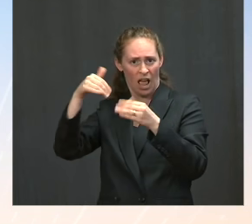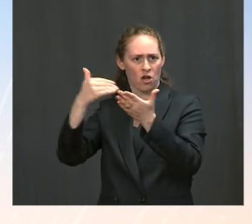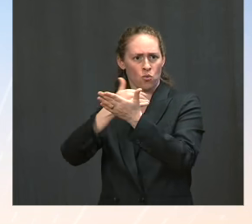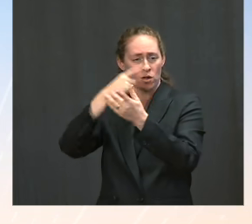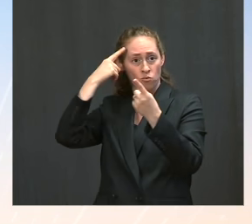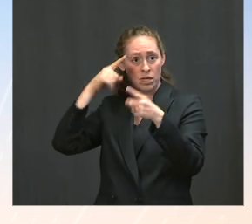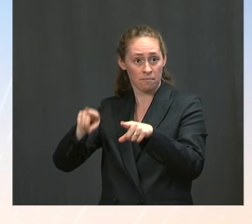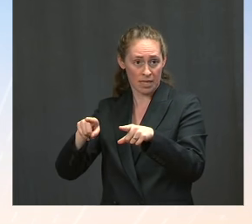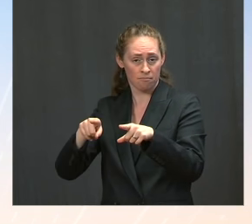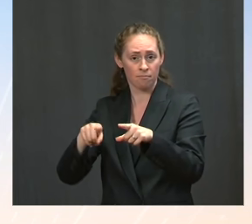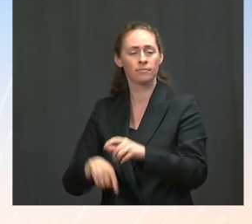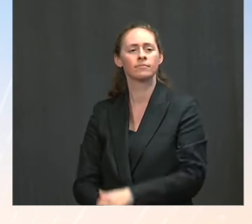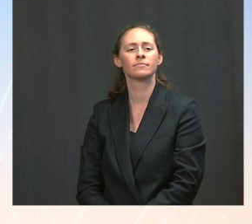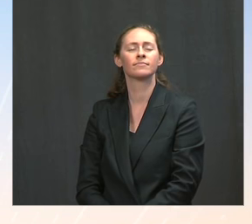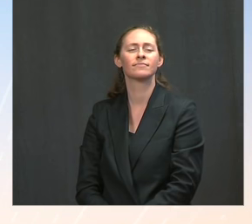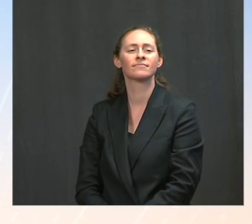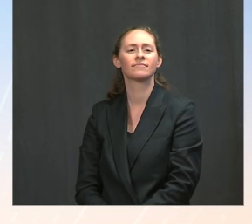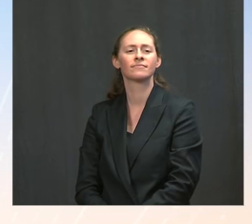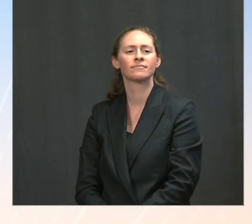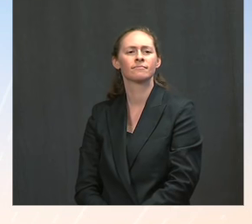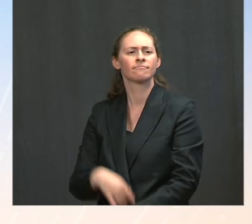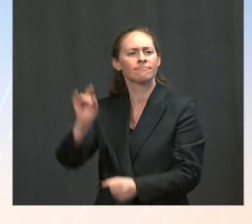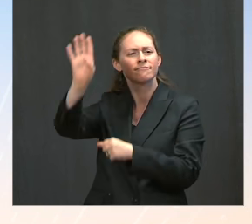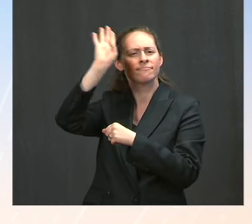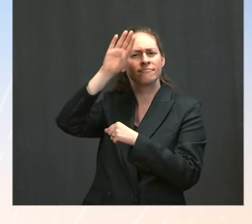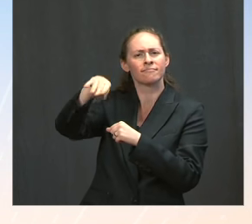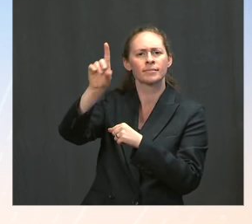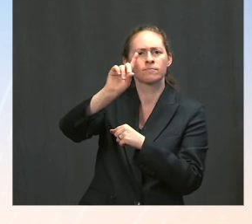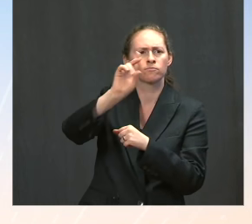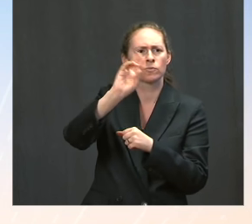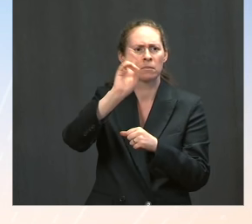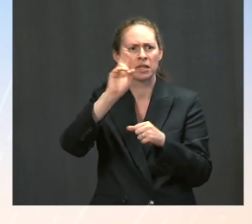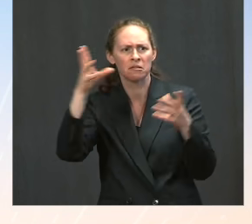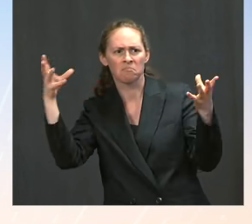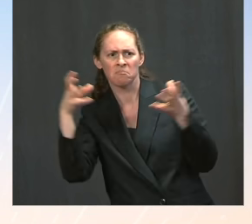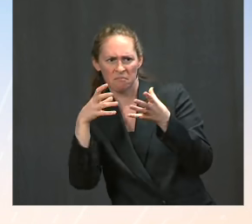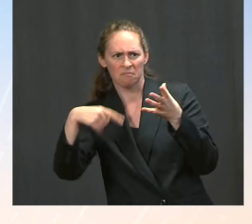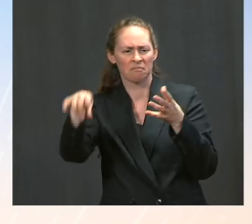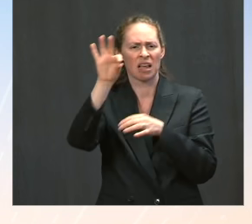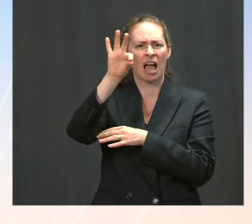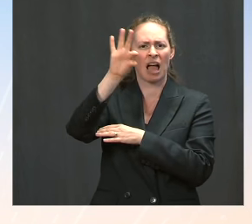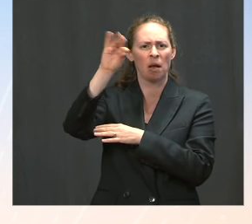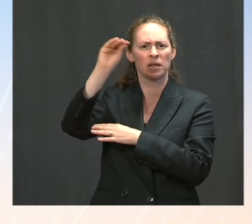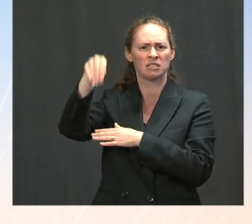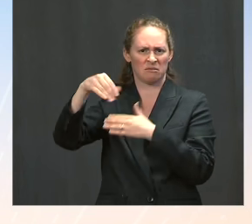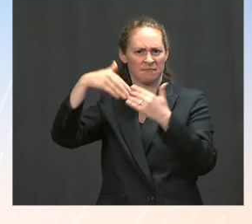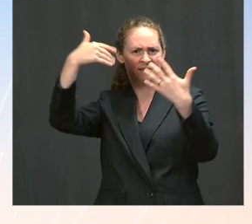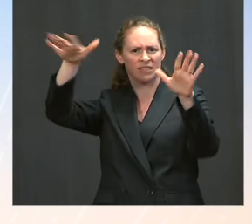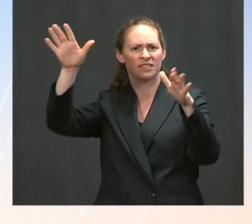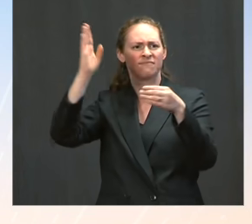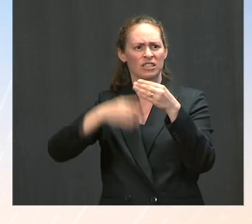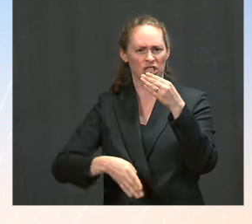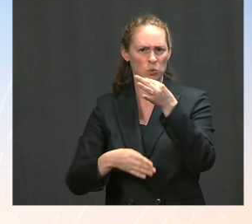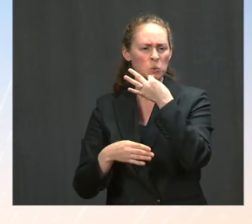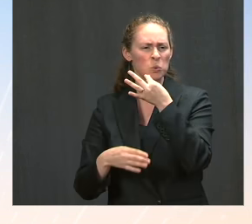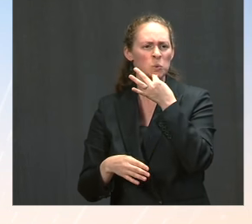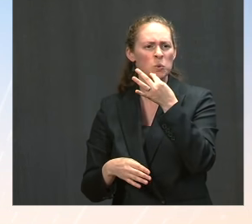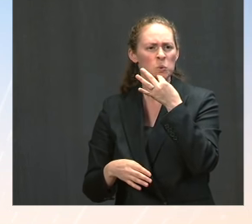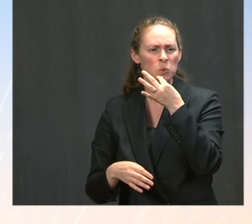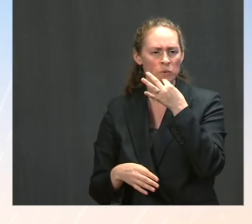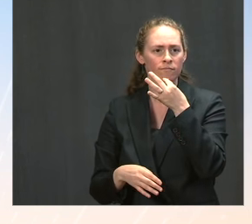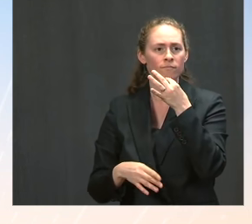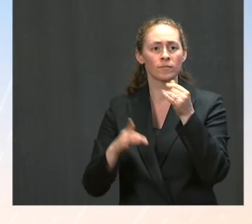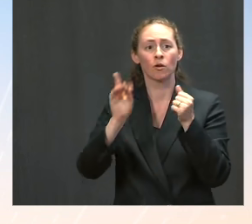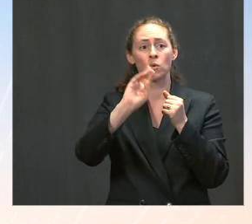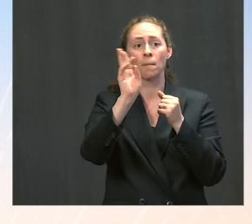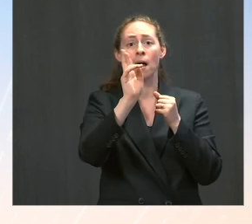I know that the bipartisan group said yesterday that they were 99% of the way there. I know there are some issues that Republican lawmakers are working out with the